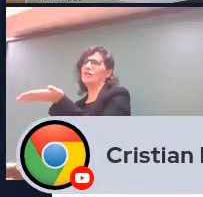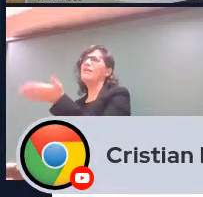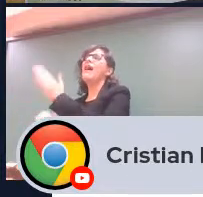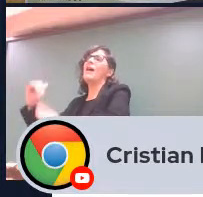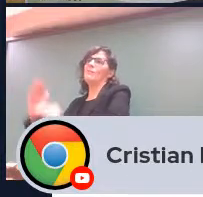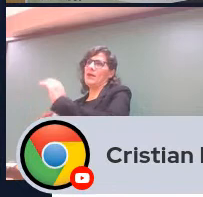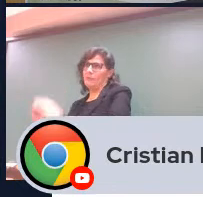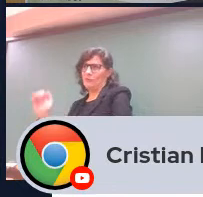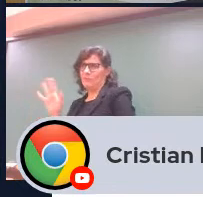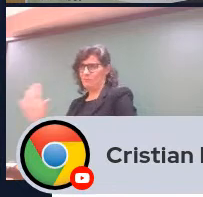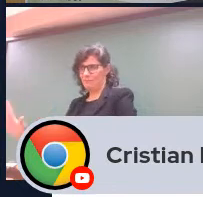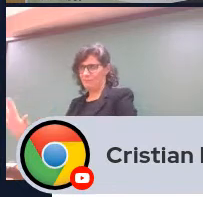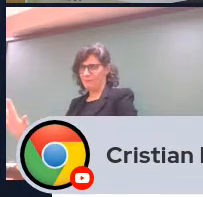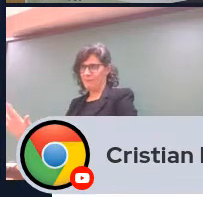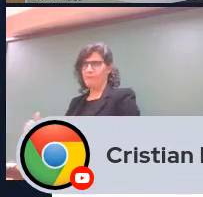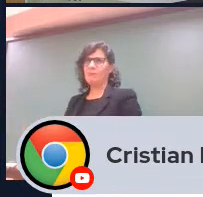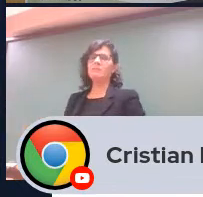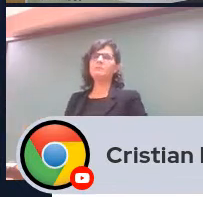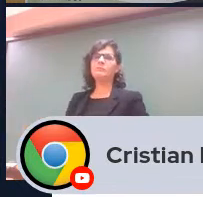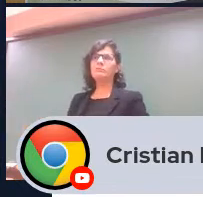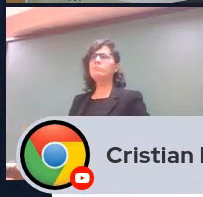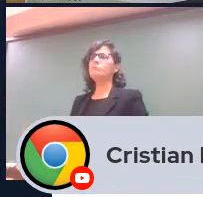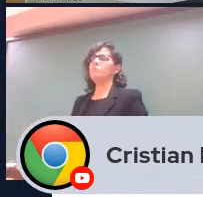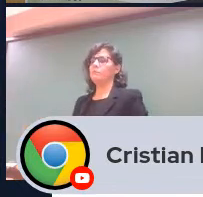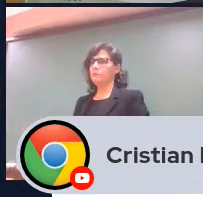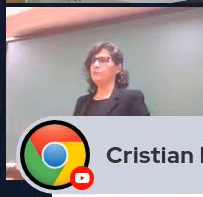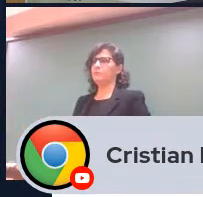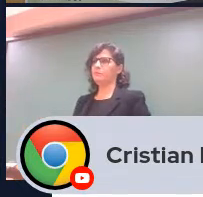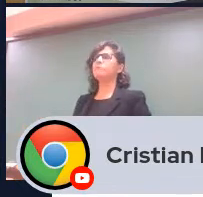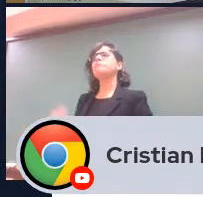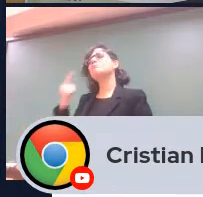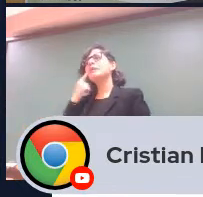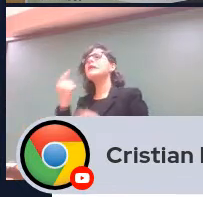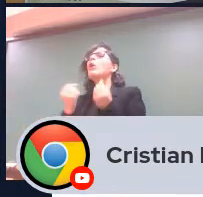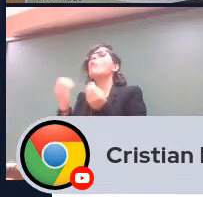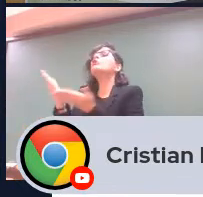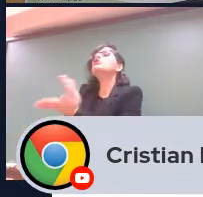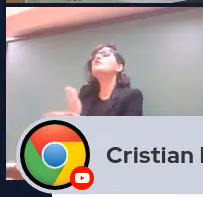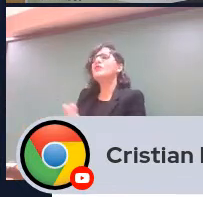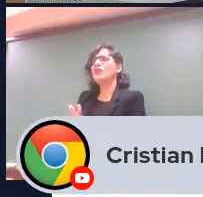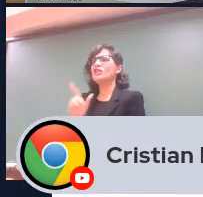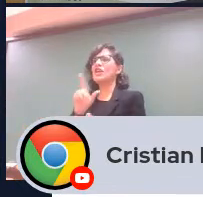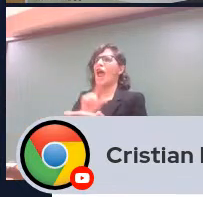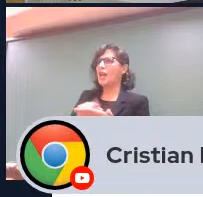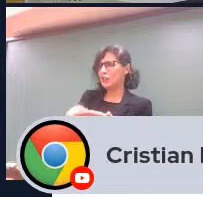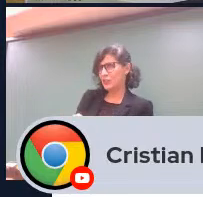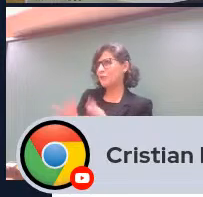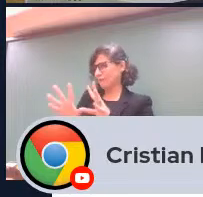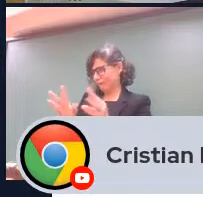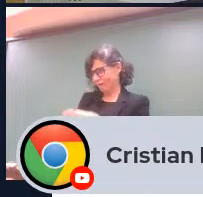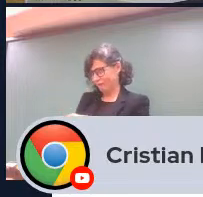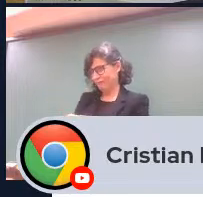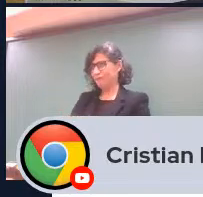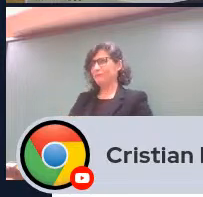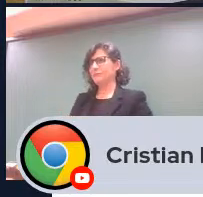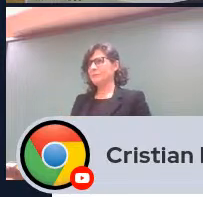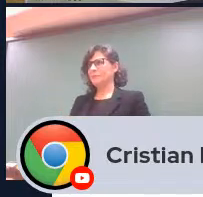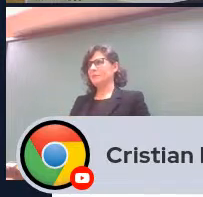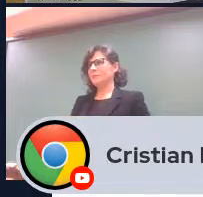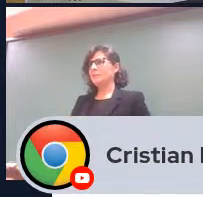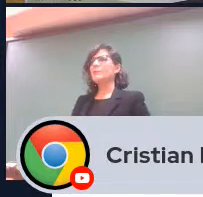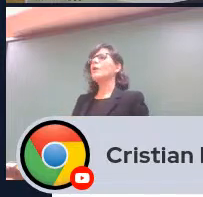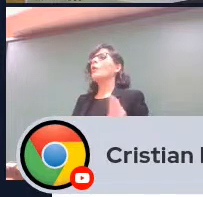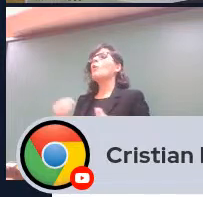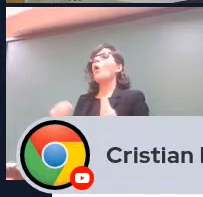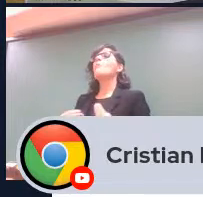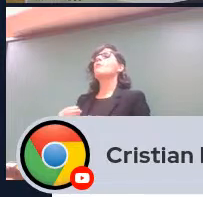Ok. Então, considerando a distribuição dos artigos e das falas, né, sobre o